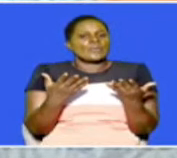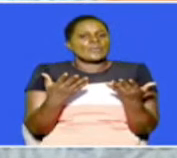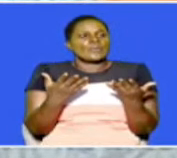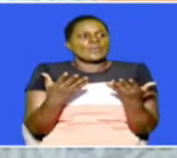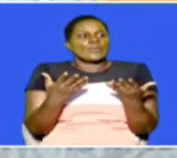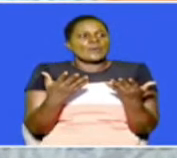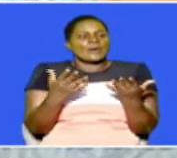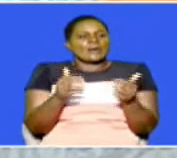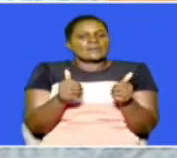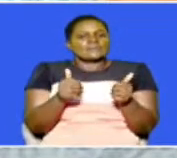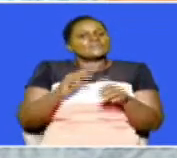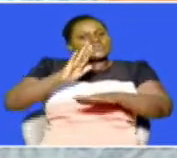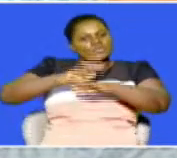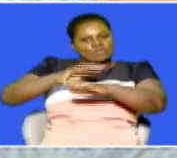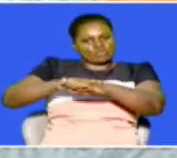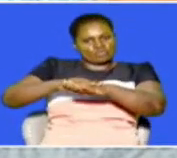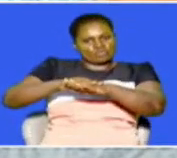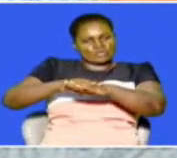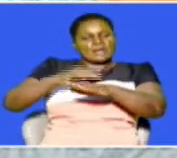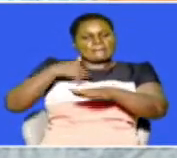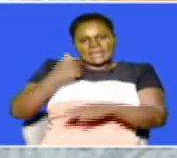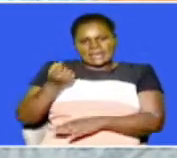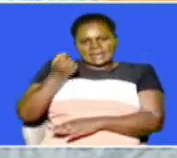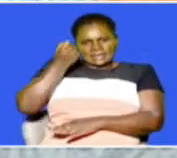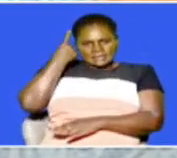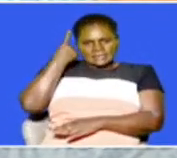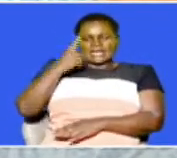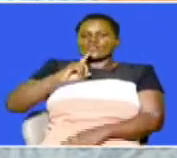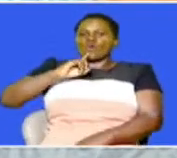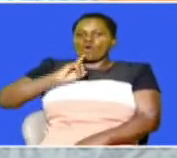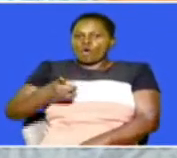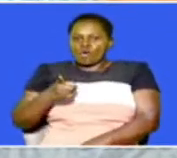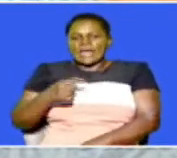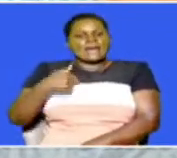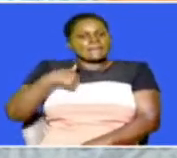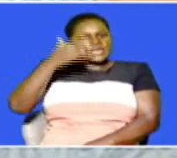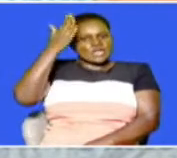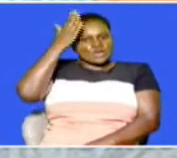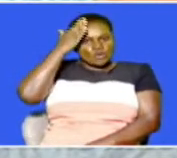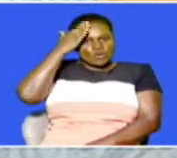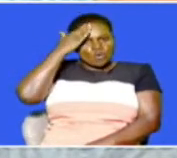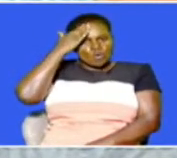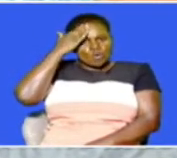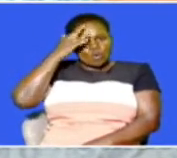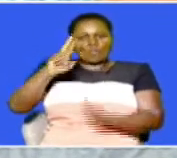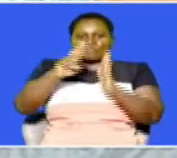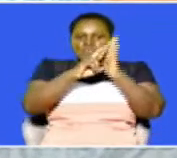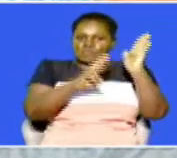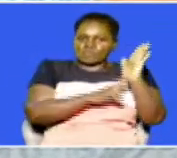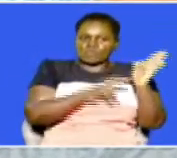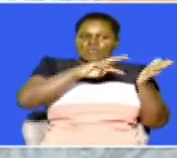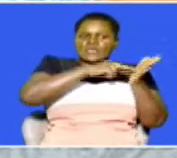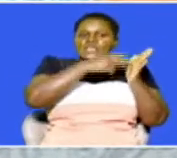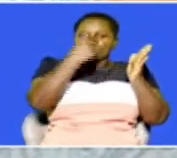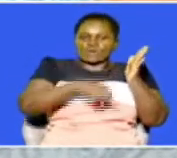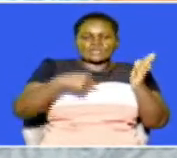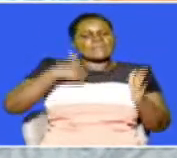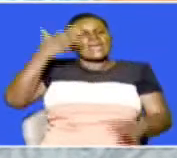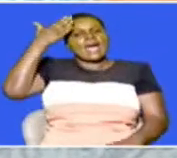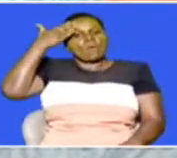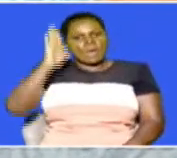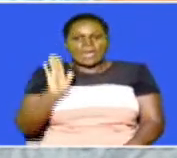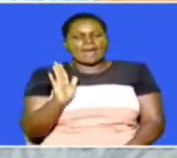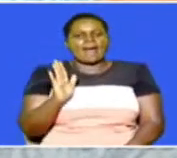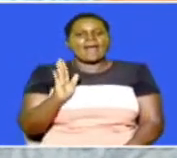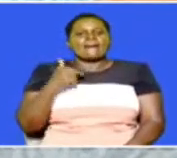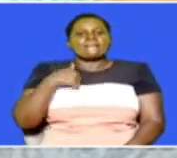just above average. I understood the standing orders. I knew what regulations meant. And I was aware where